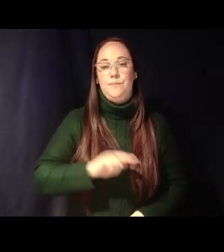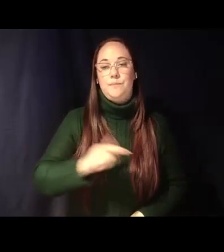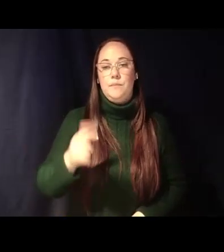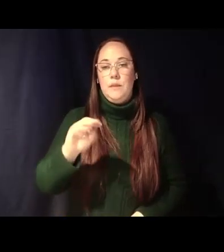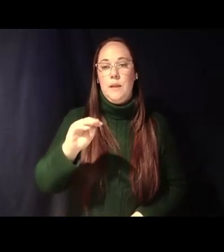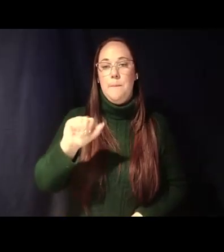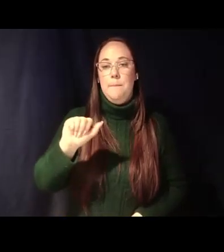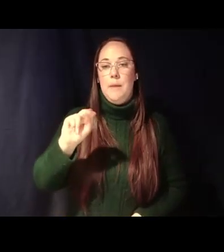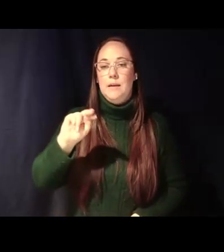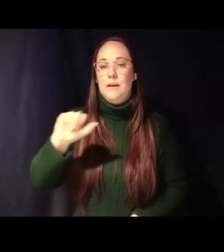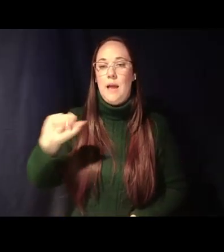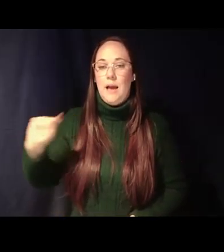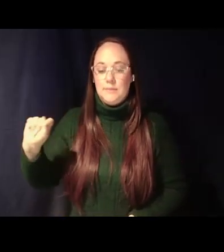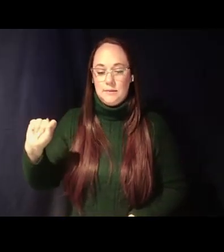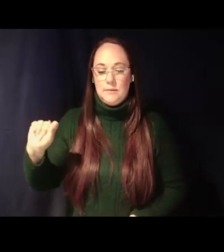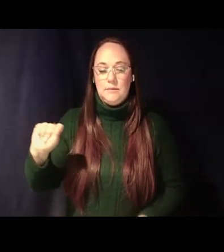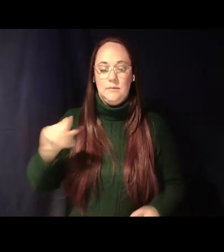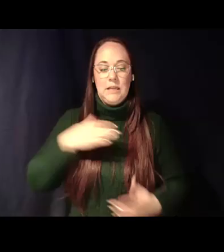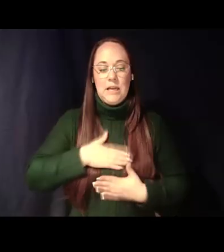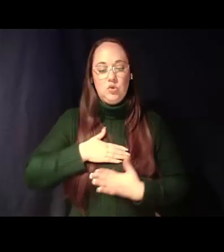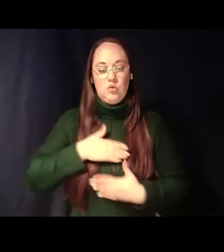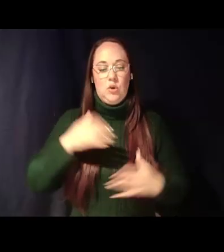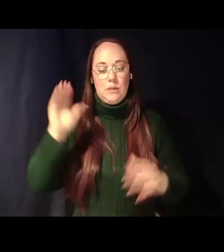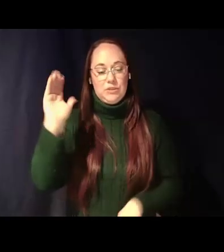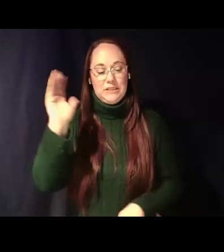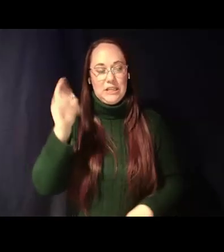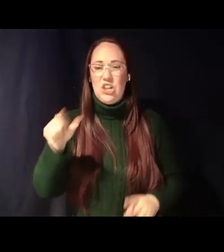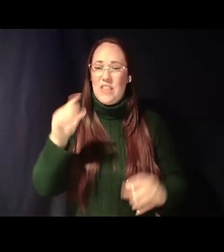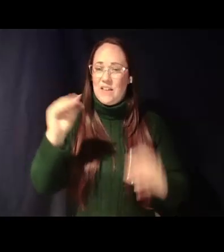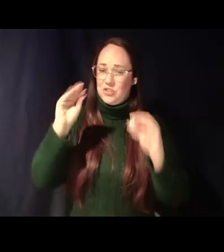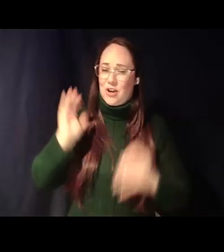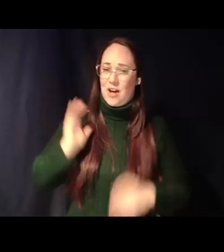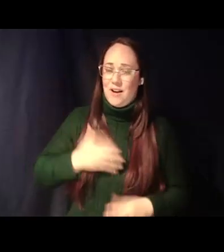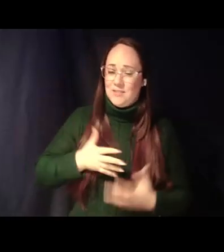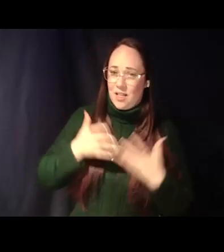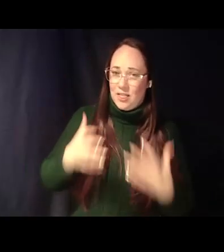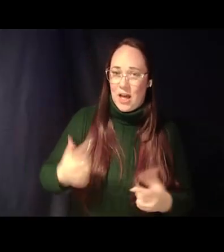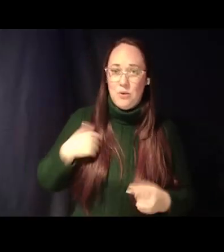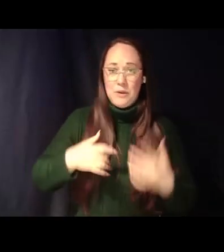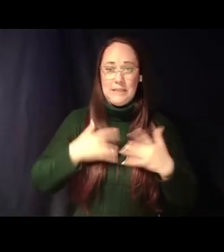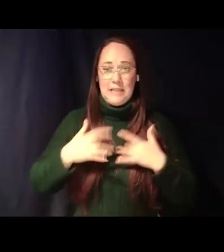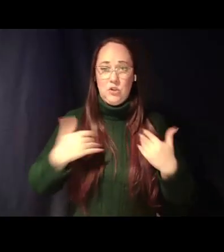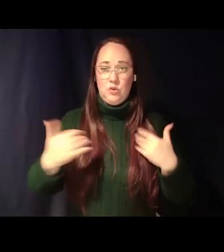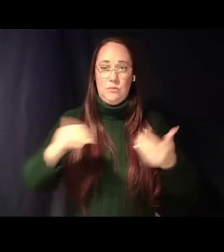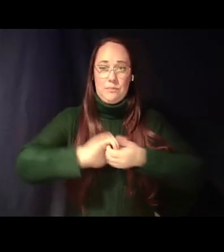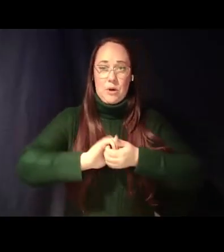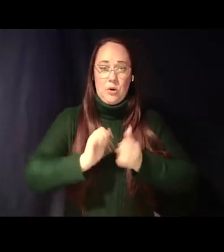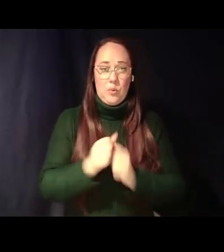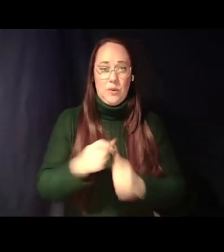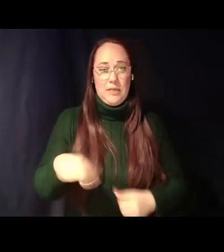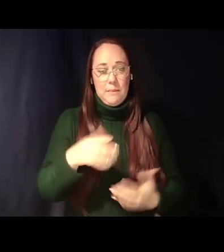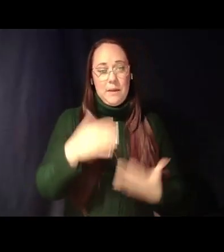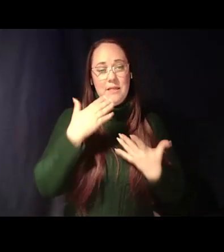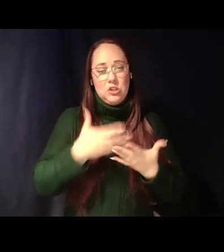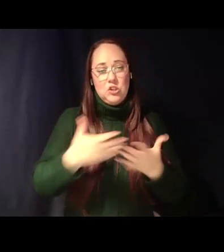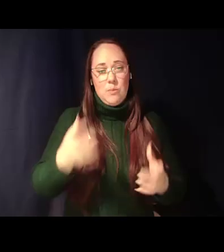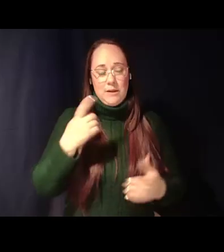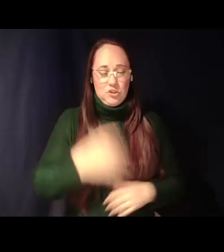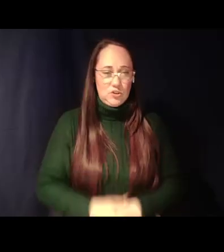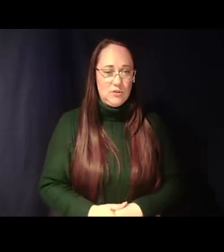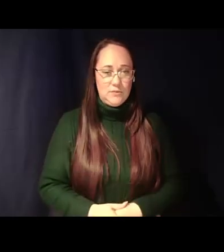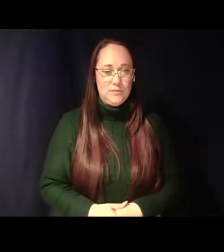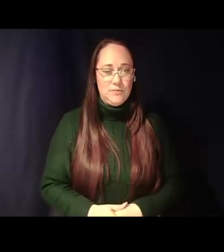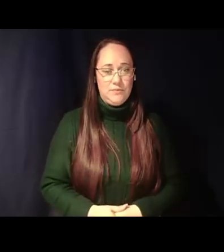Manat and enjoy the presentation. They've taught us a lot. We're excited to have them as a partner, and thank you very much for being here today.